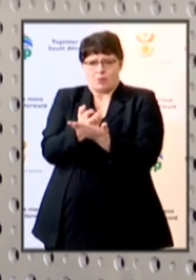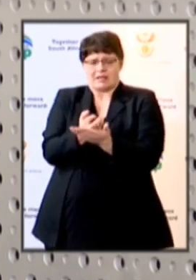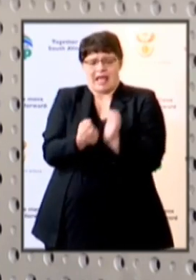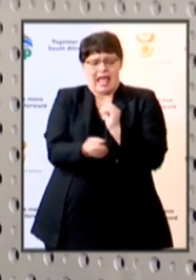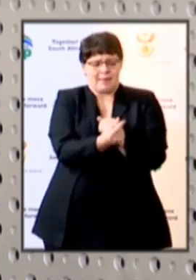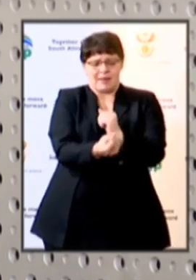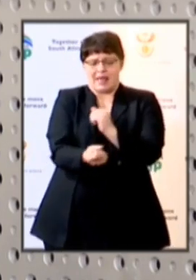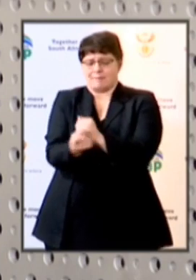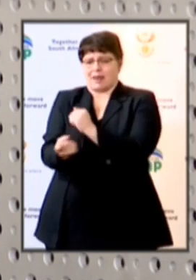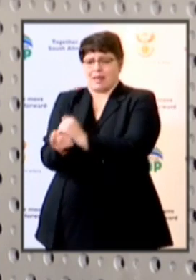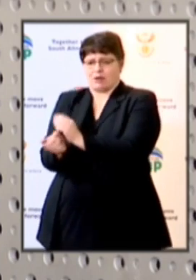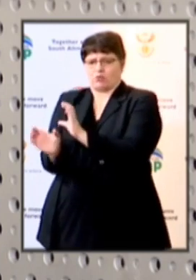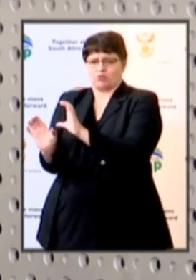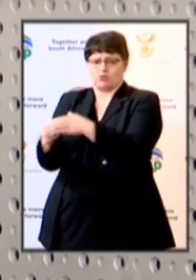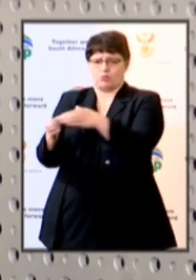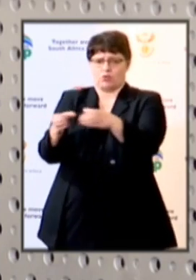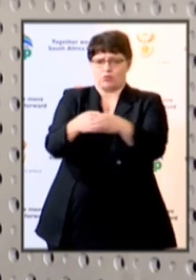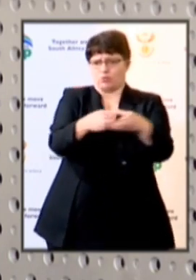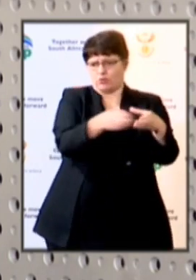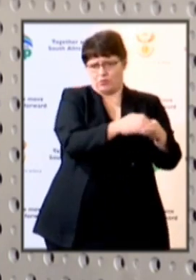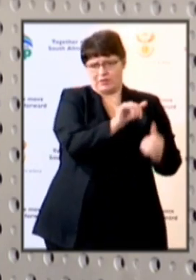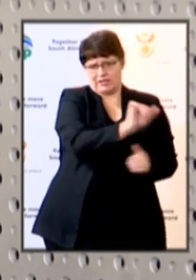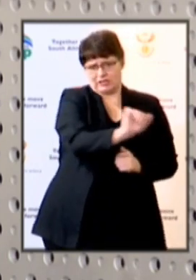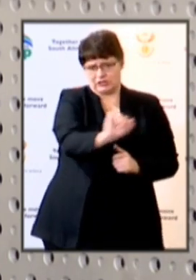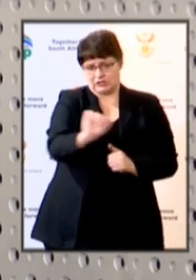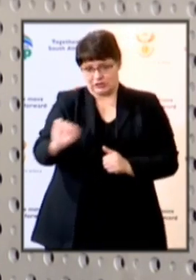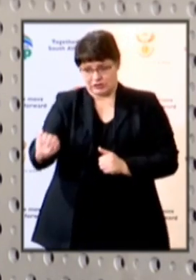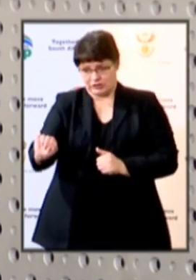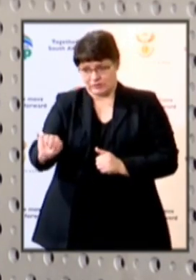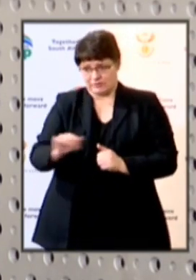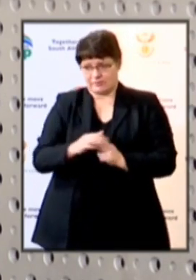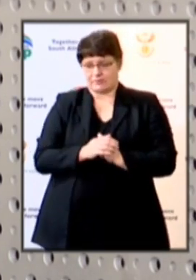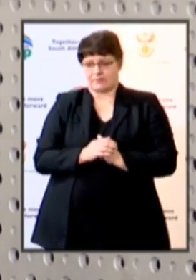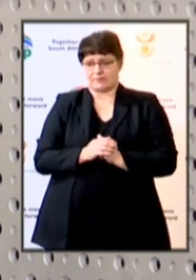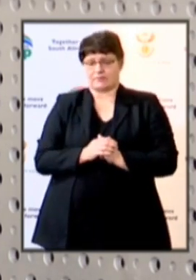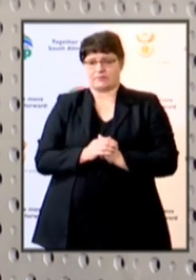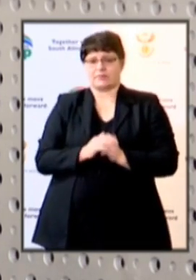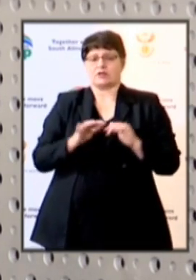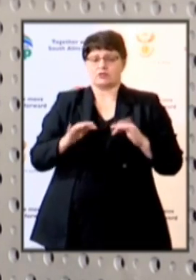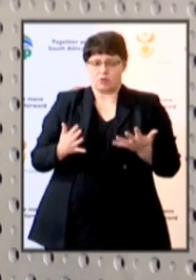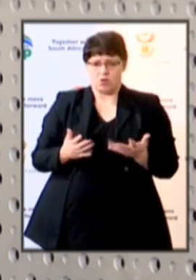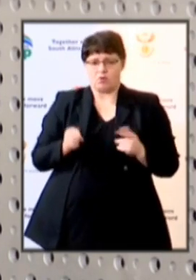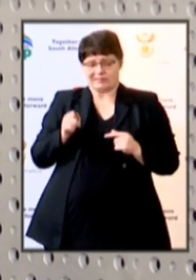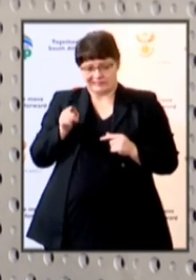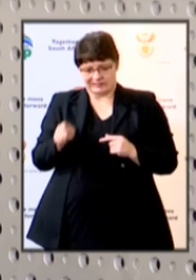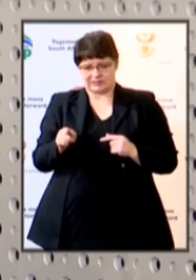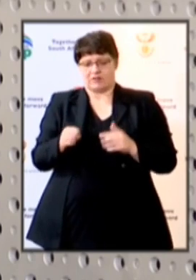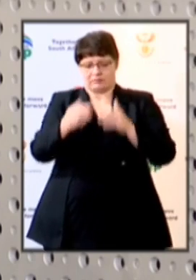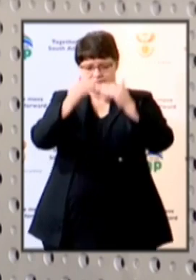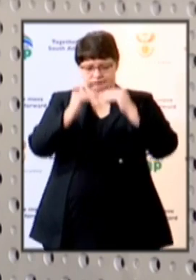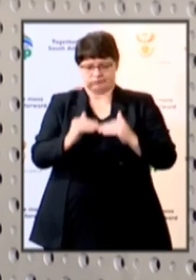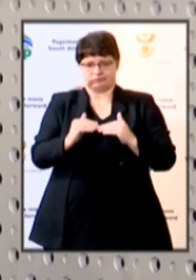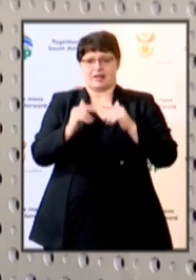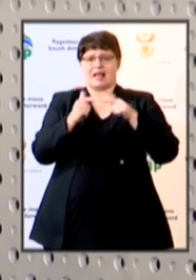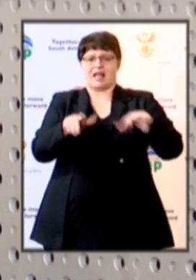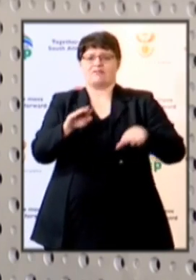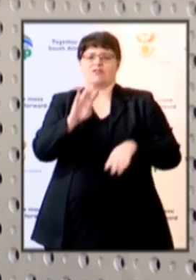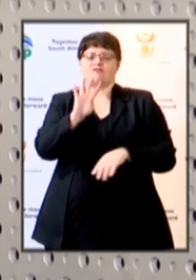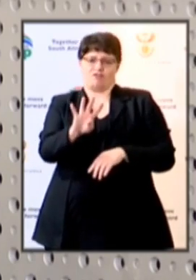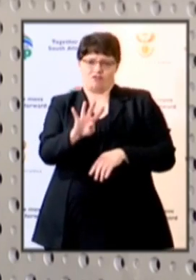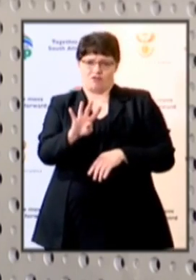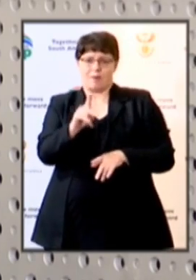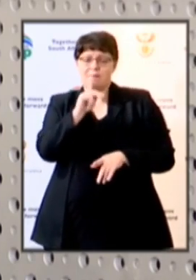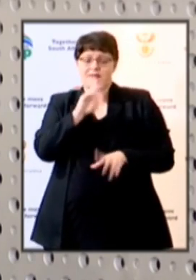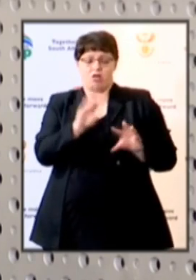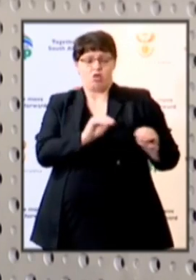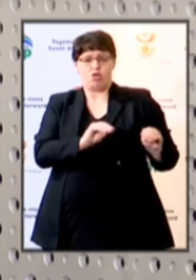noma sectors azokhona ukuvuleleka good level four. Without any further